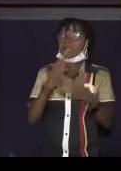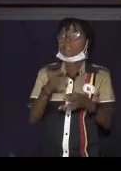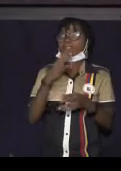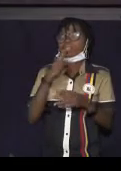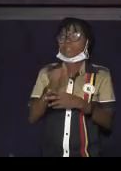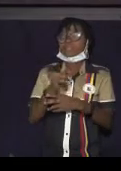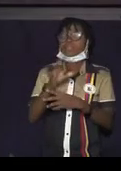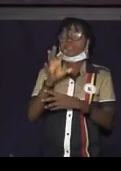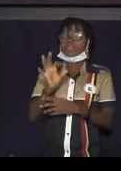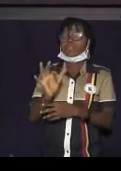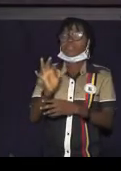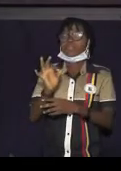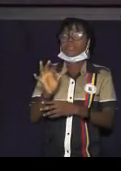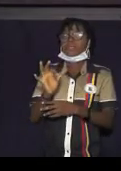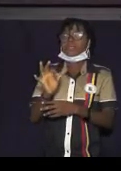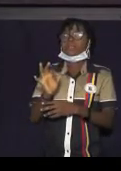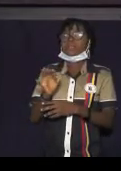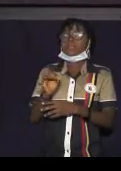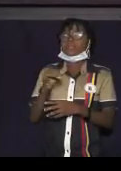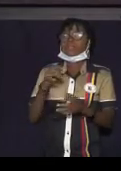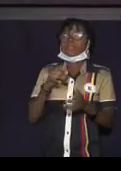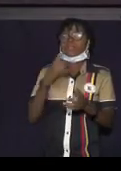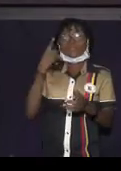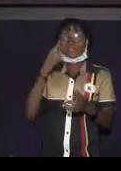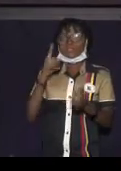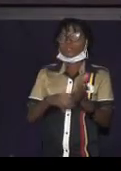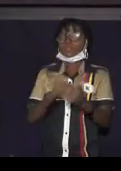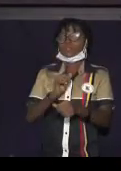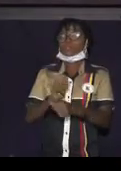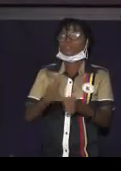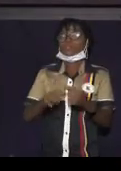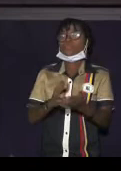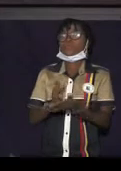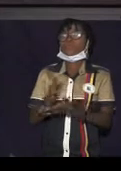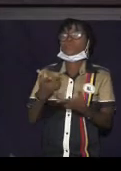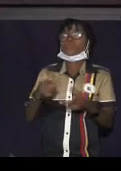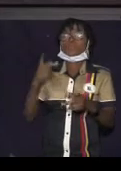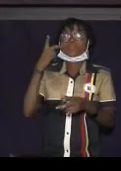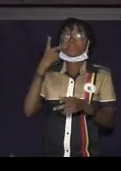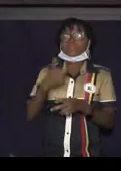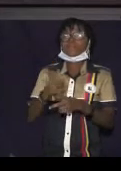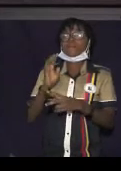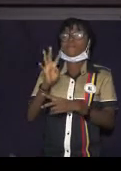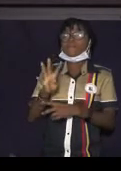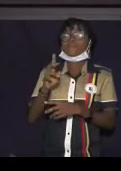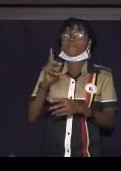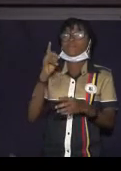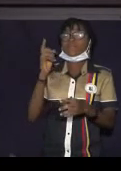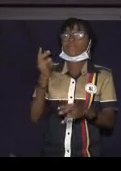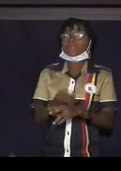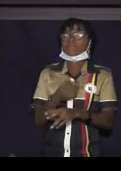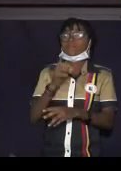That is, T will be 9 for this equation to be correct. But let's see. 4 times 9, that